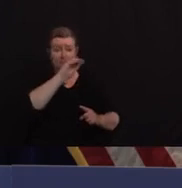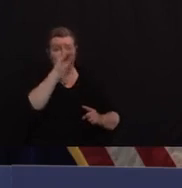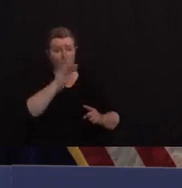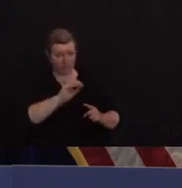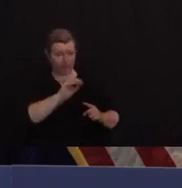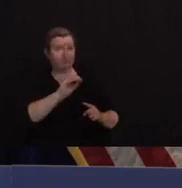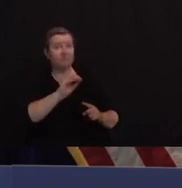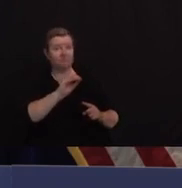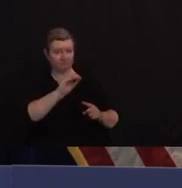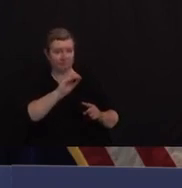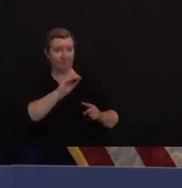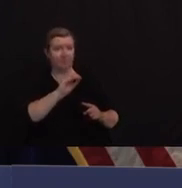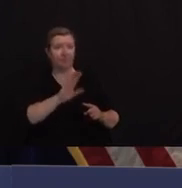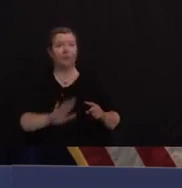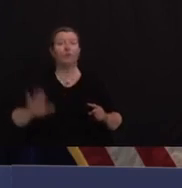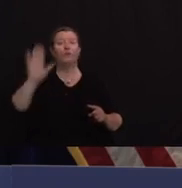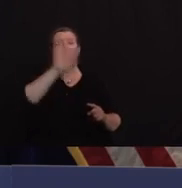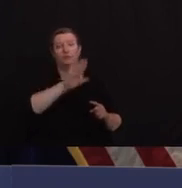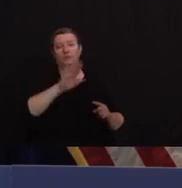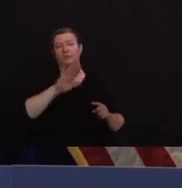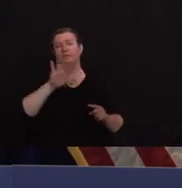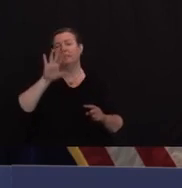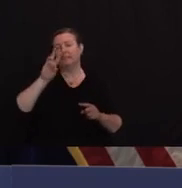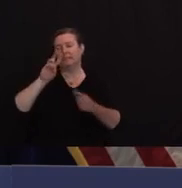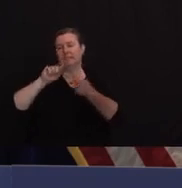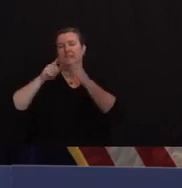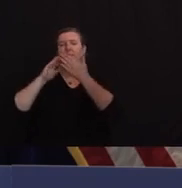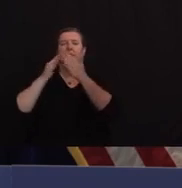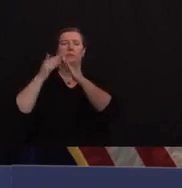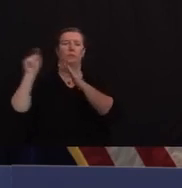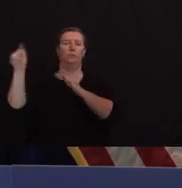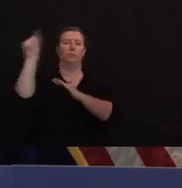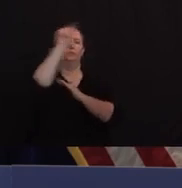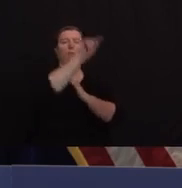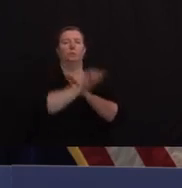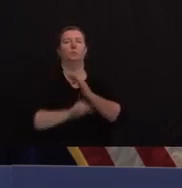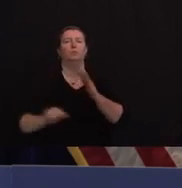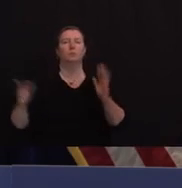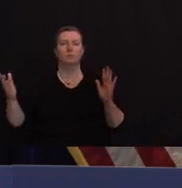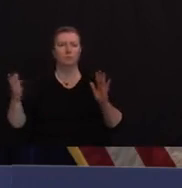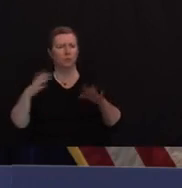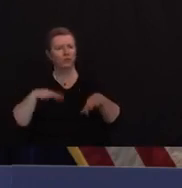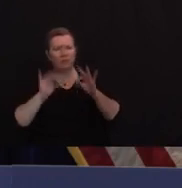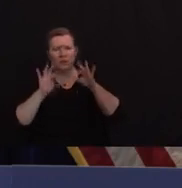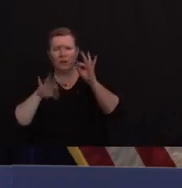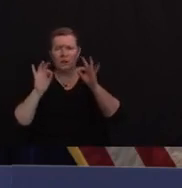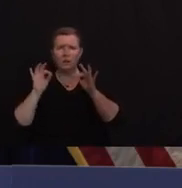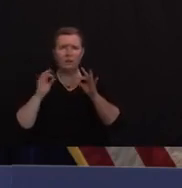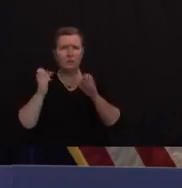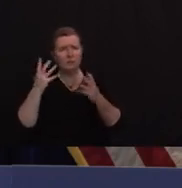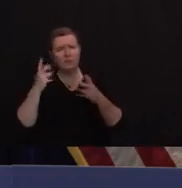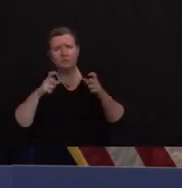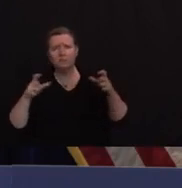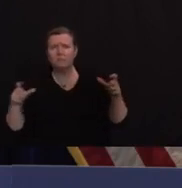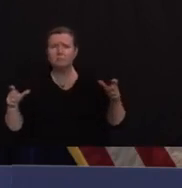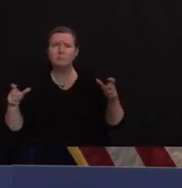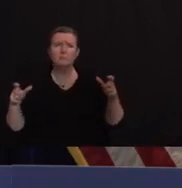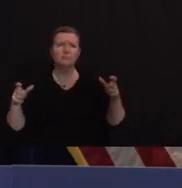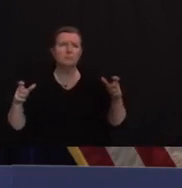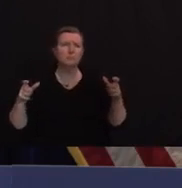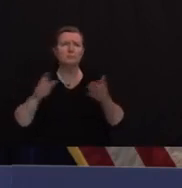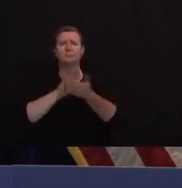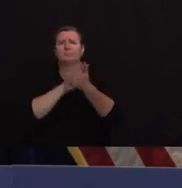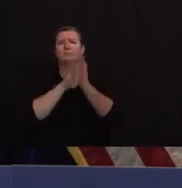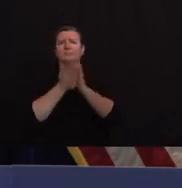selected municipalities. We identified several individuals within the Department of Health to serve as county ambassadors